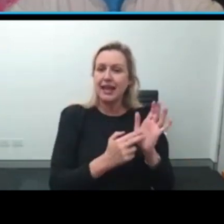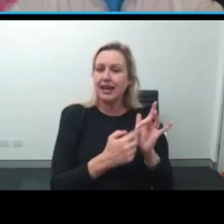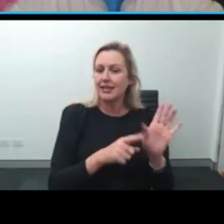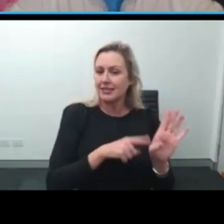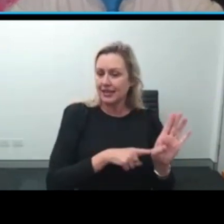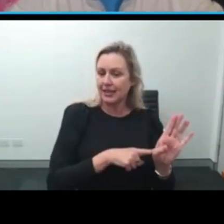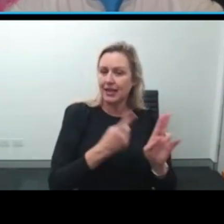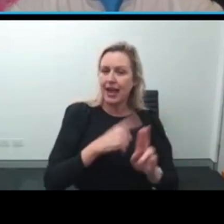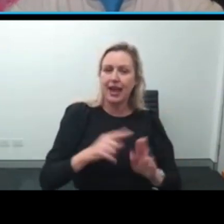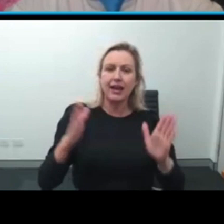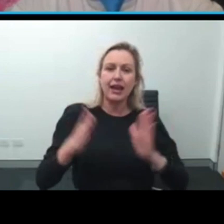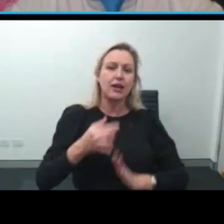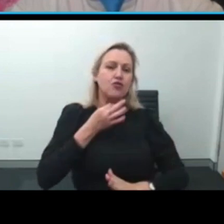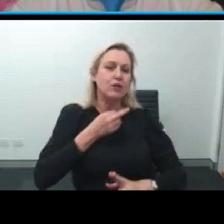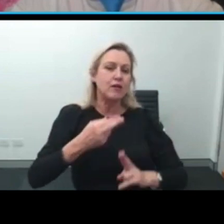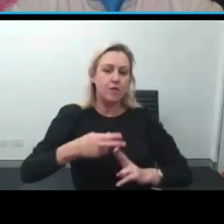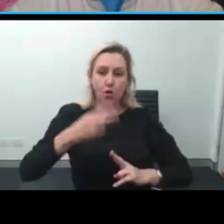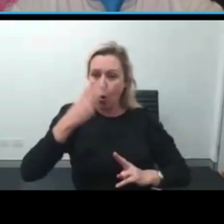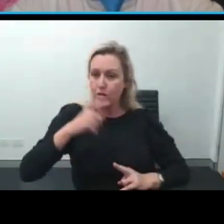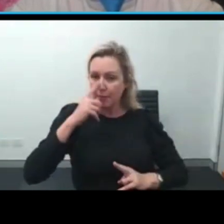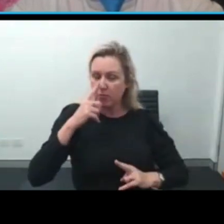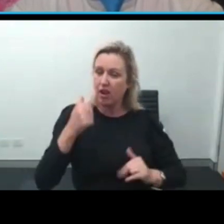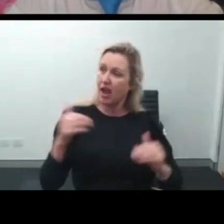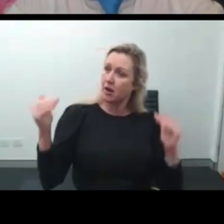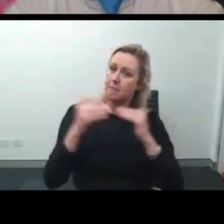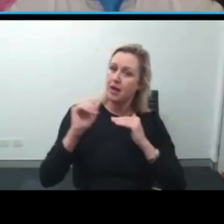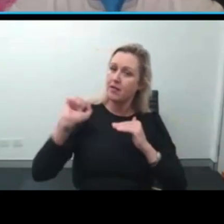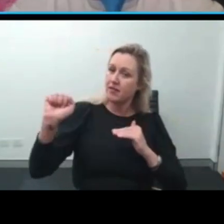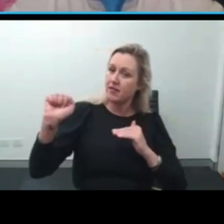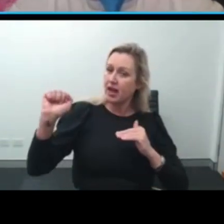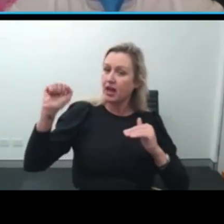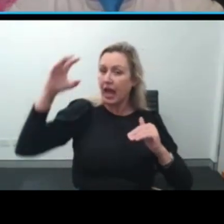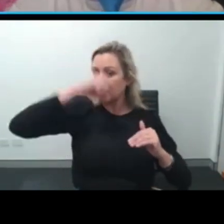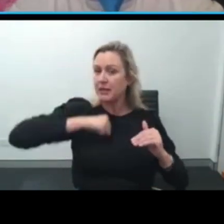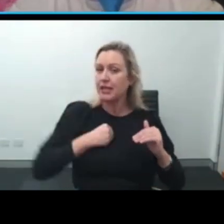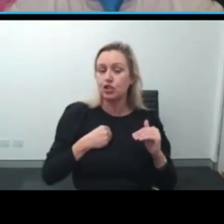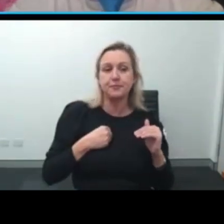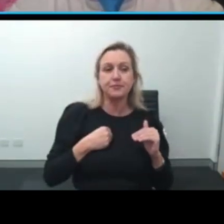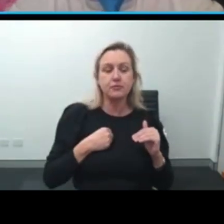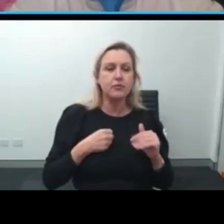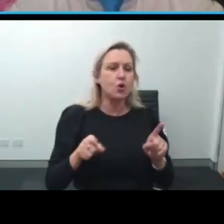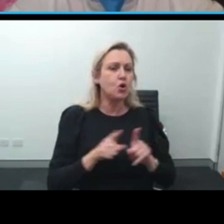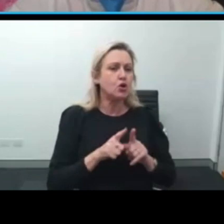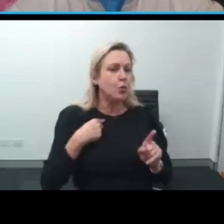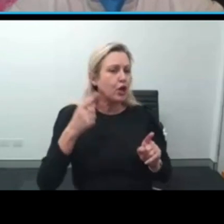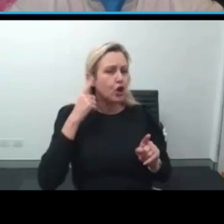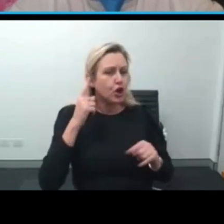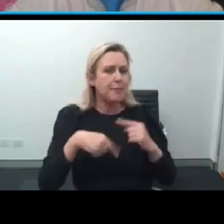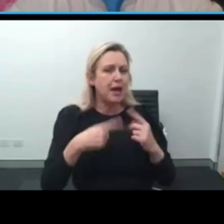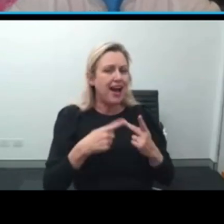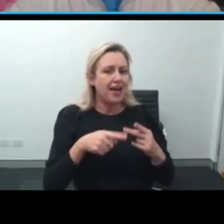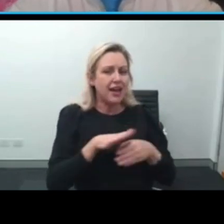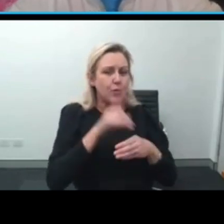the expectations of older Australians. We also heard about areas that we could further strengthen.